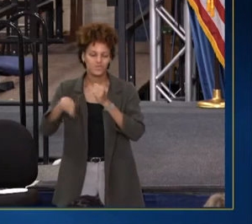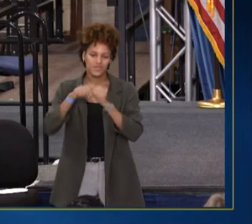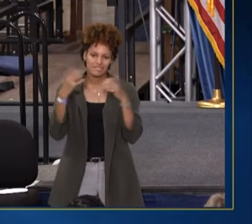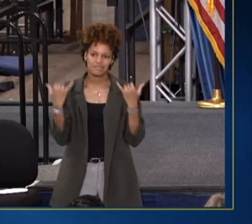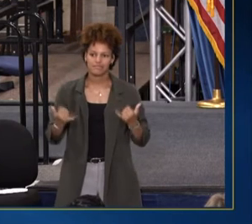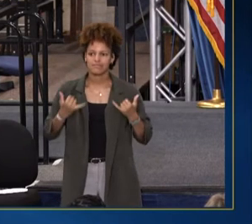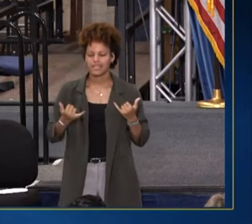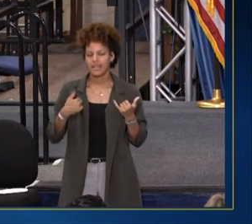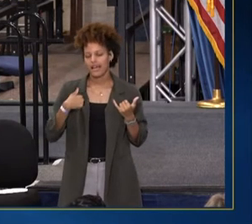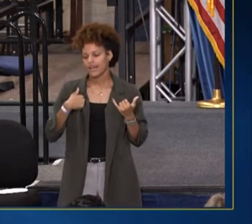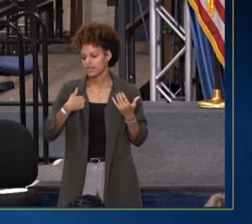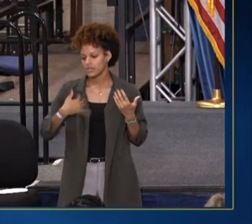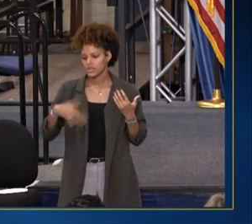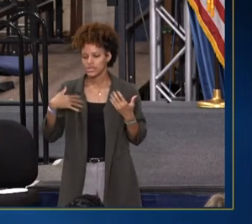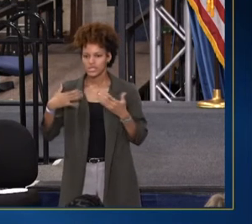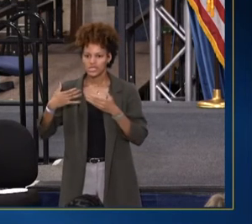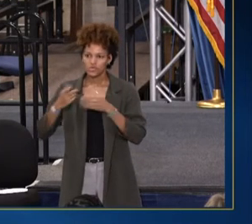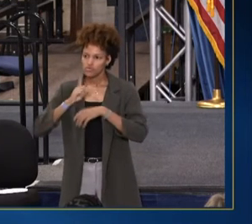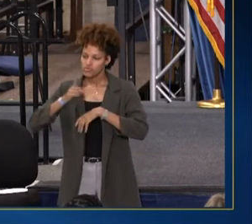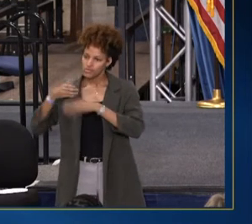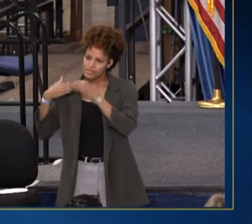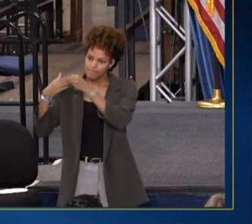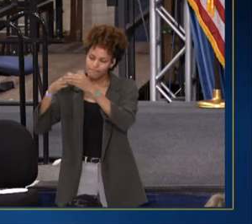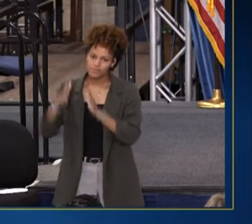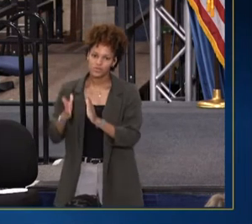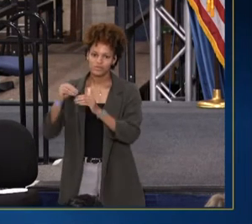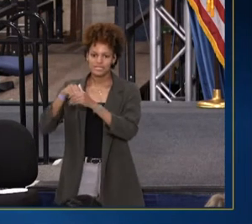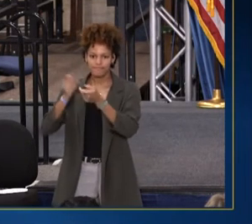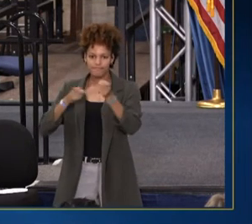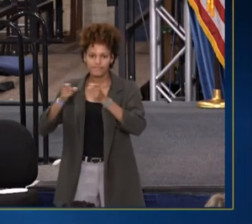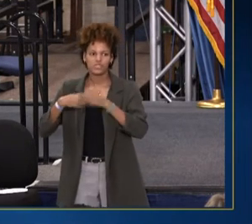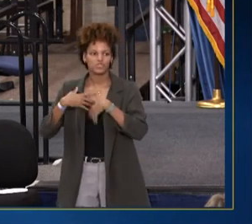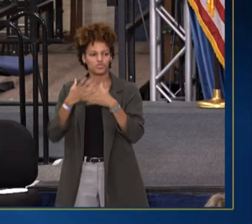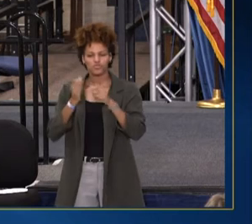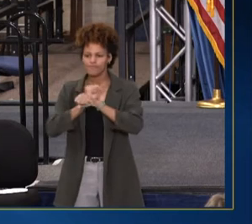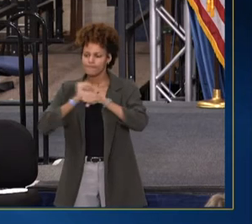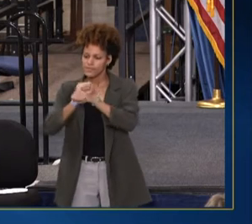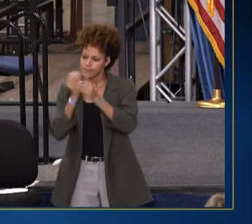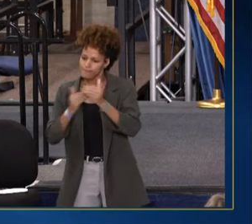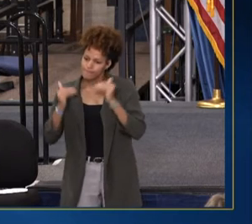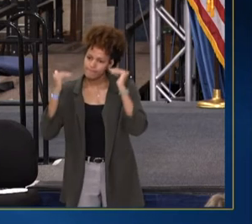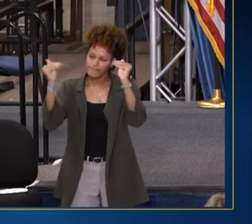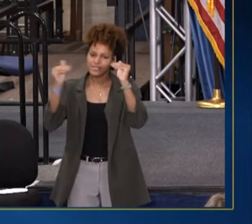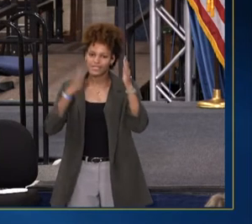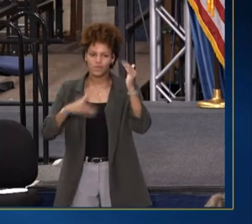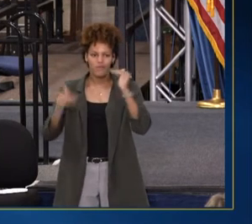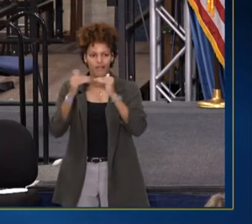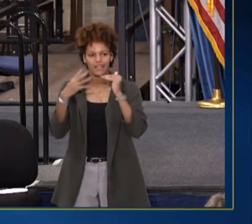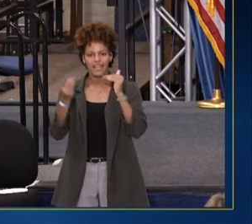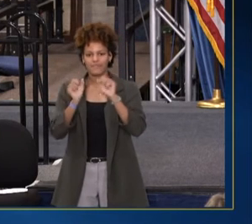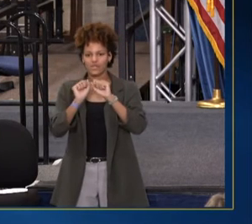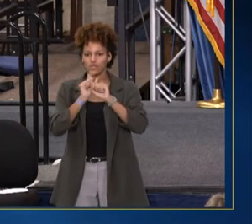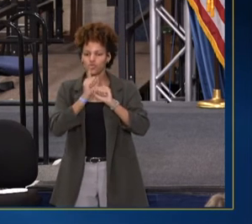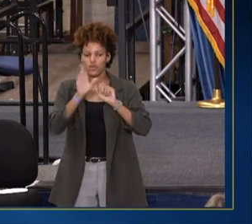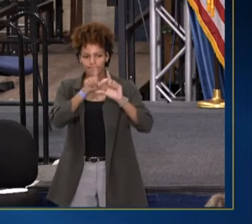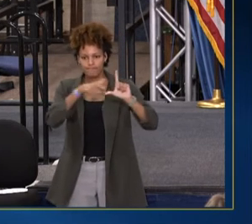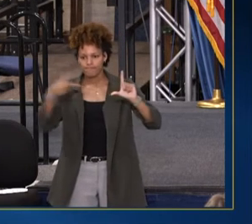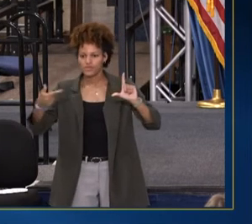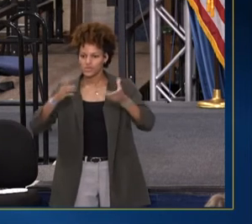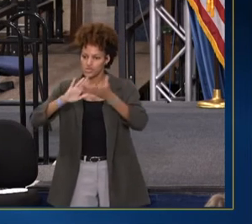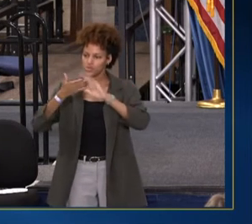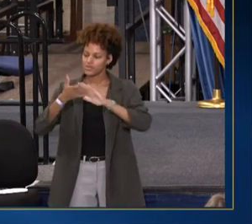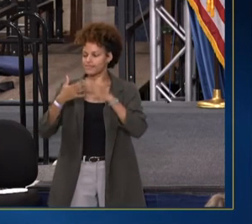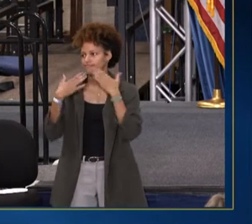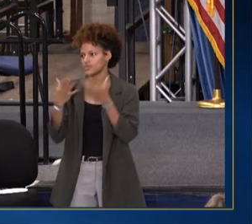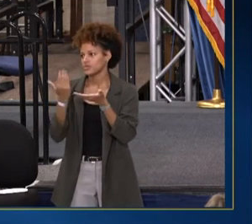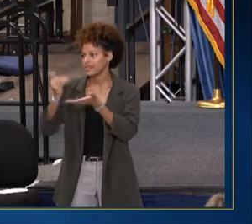A true leader in the administration's work to advance equality to the LGBTQ plus community. So thank you again,